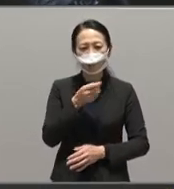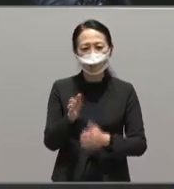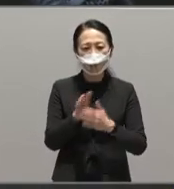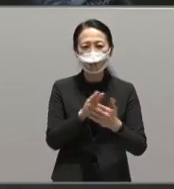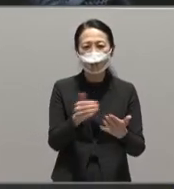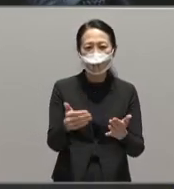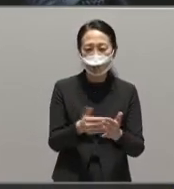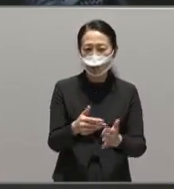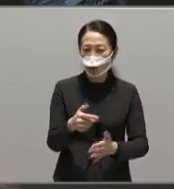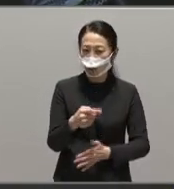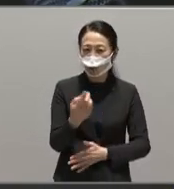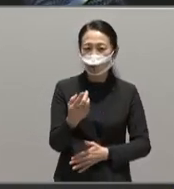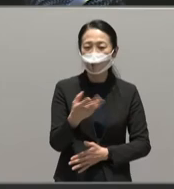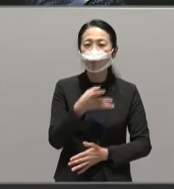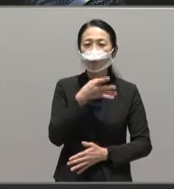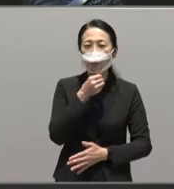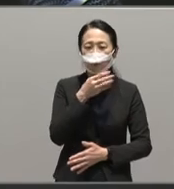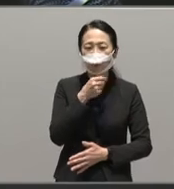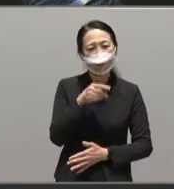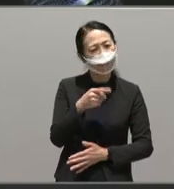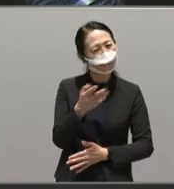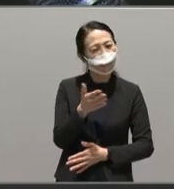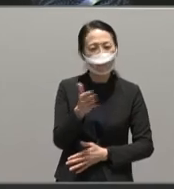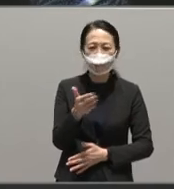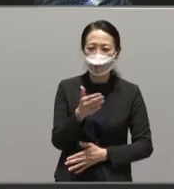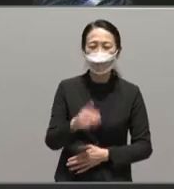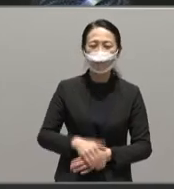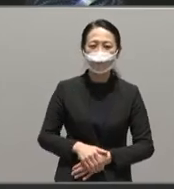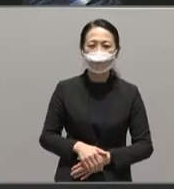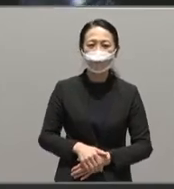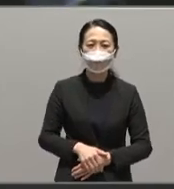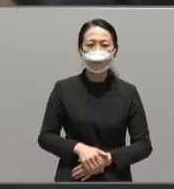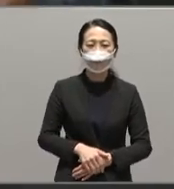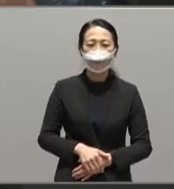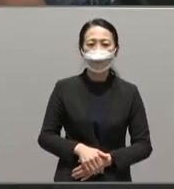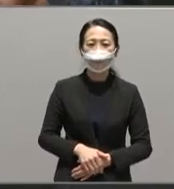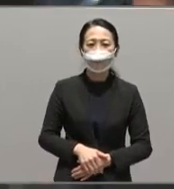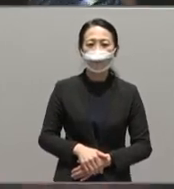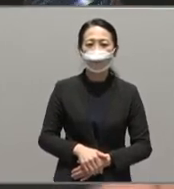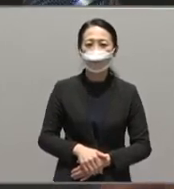up to the age of not just 80, but maybe 100 these days.